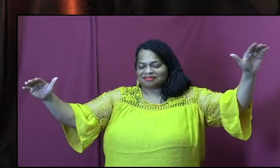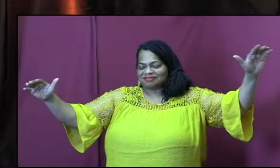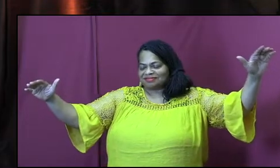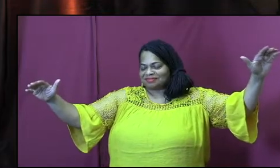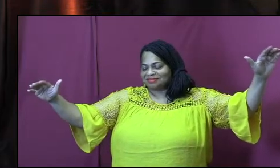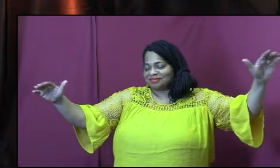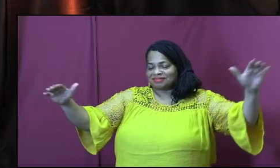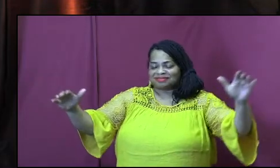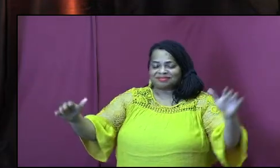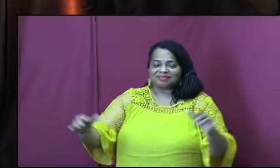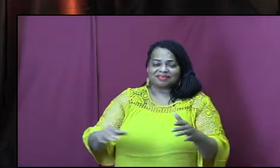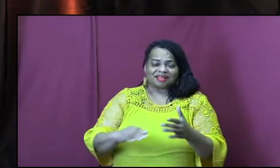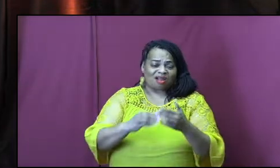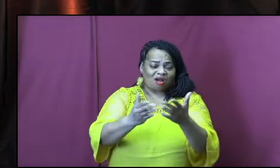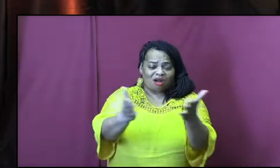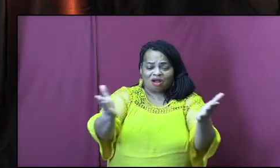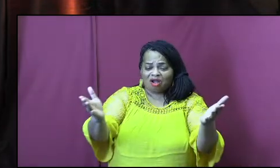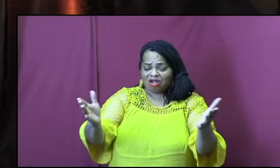rain, they